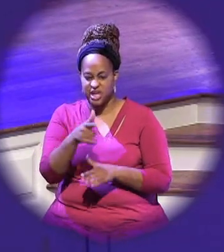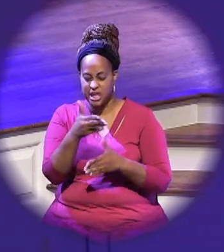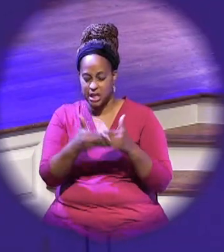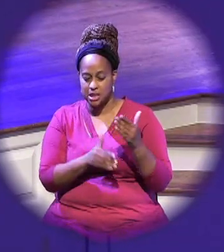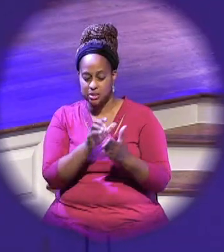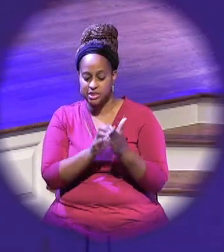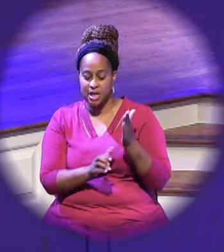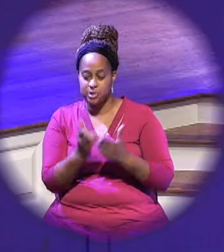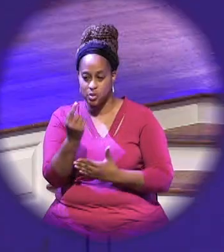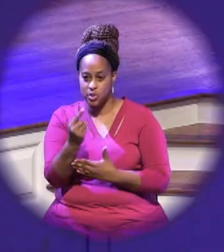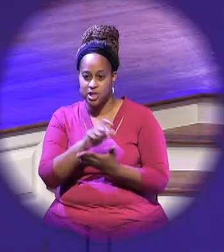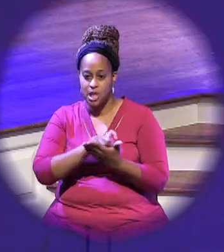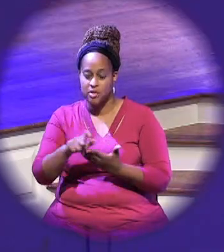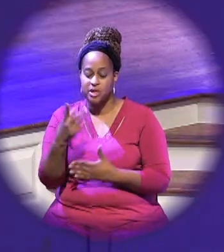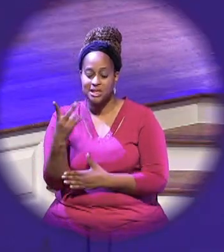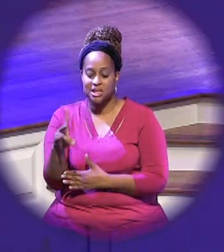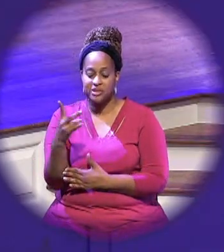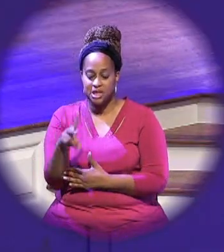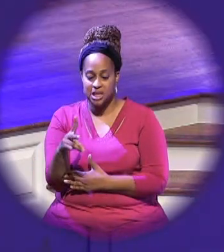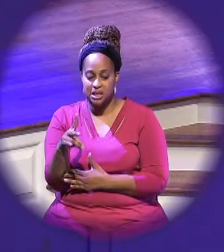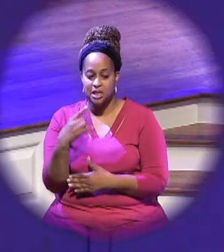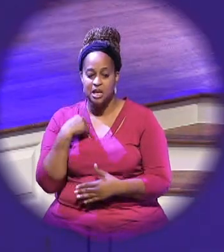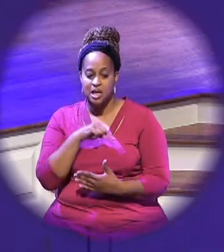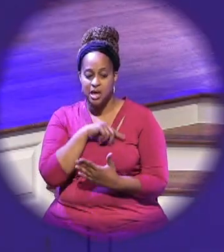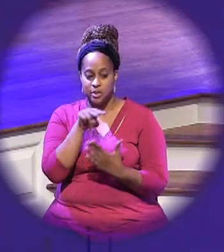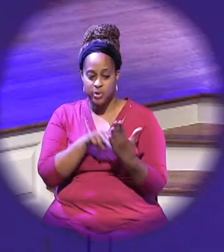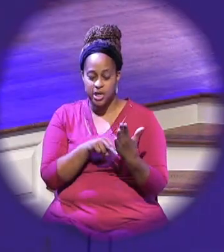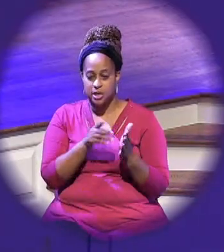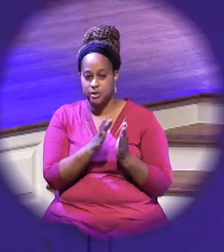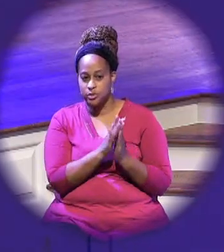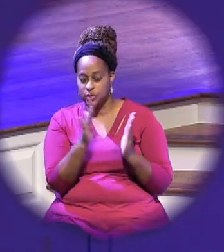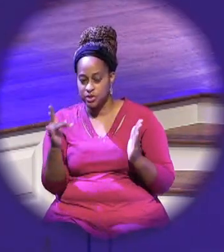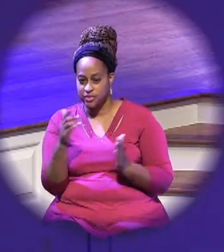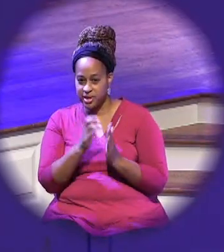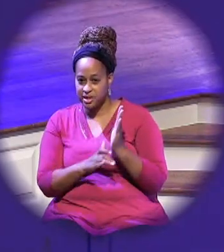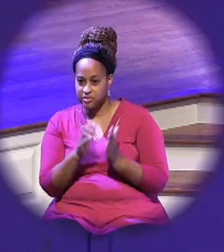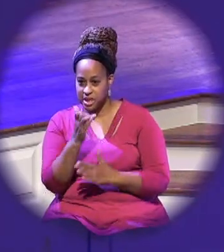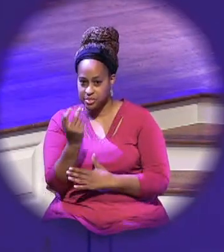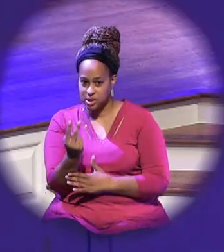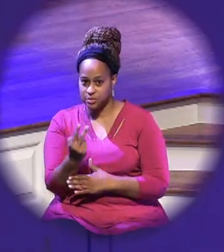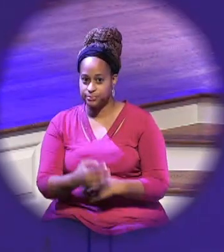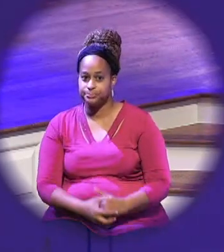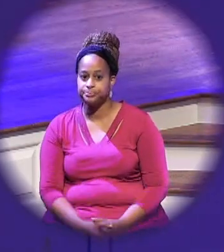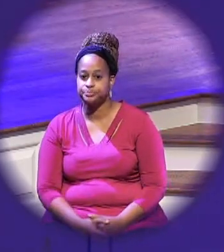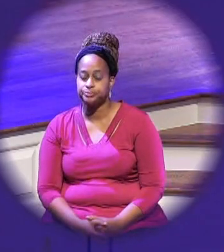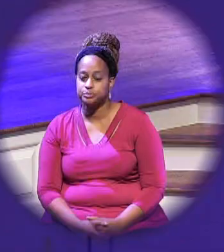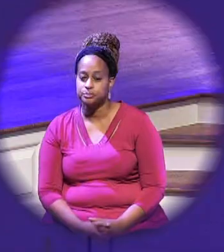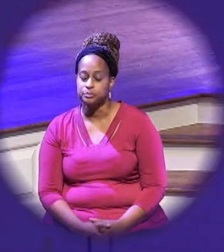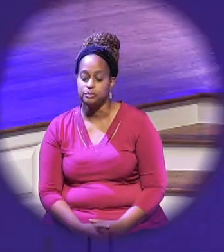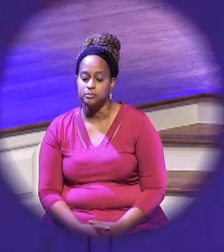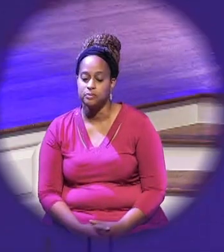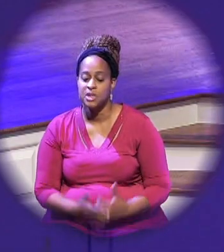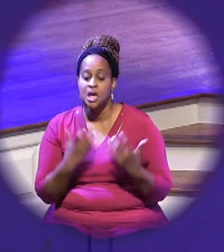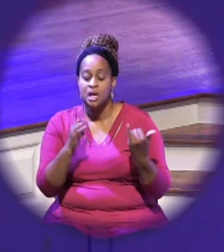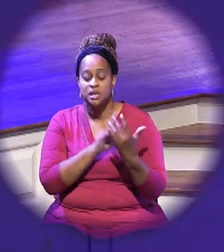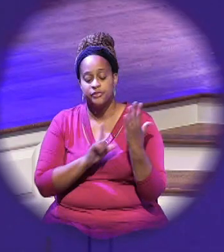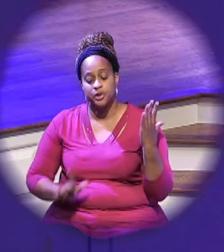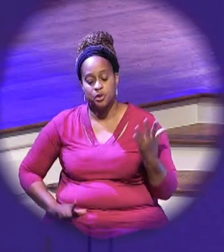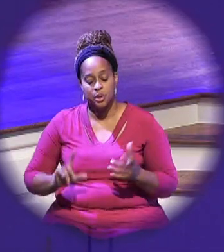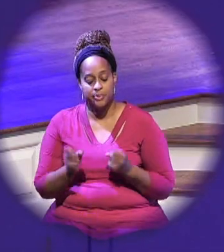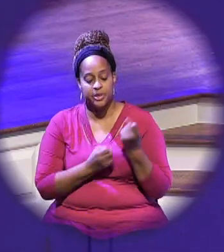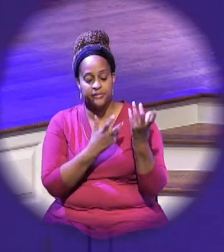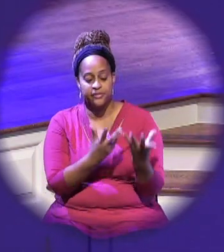of chapter 1, verse 17, and read all the way through the end of chapter 2. Now the Lord provided